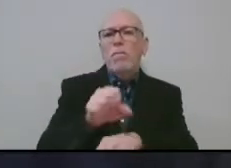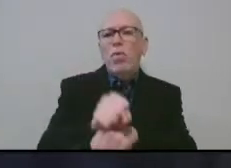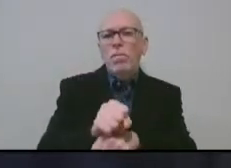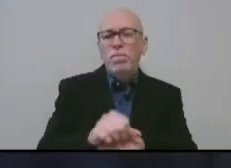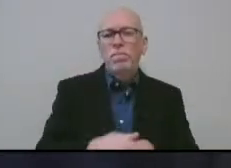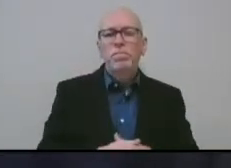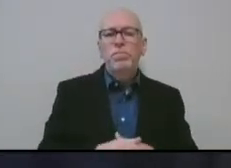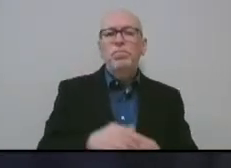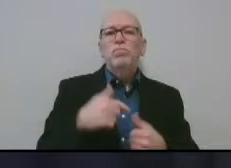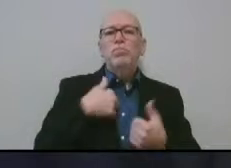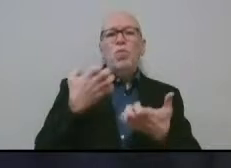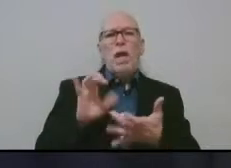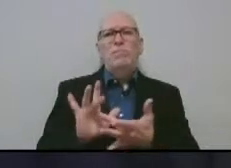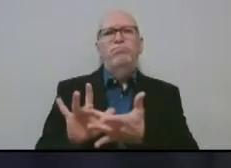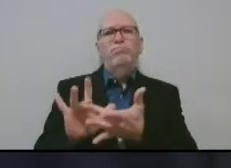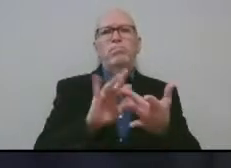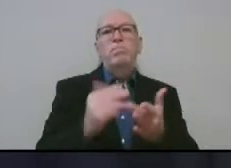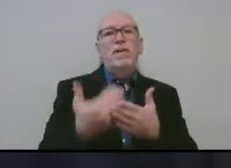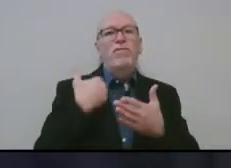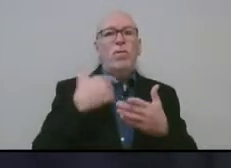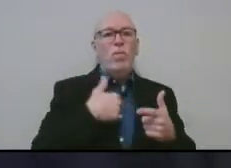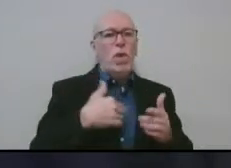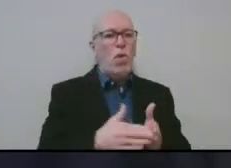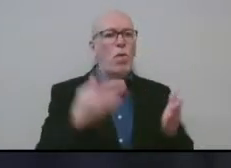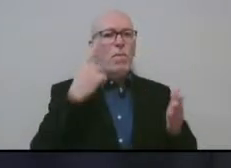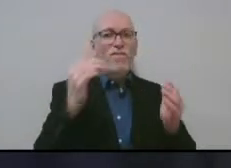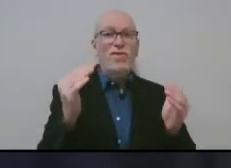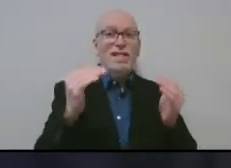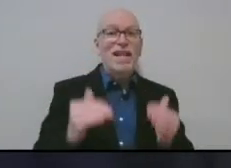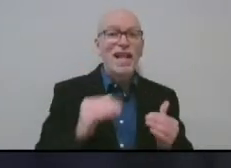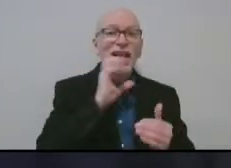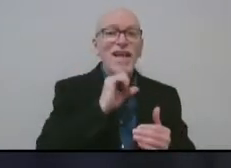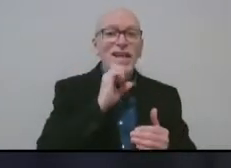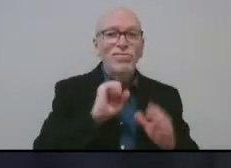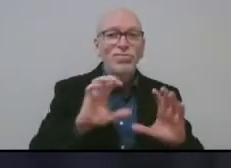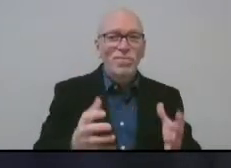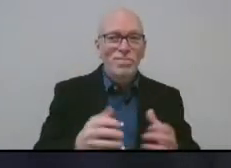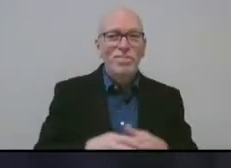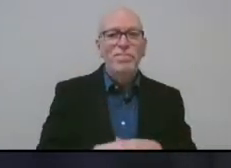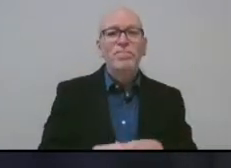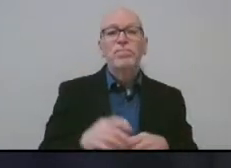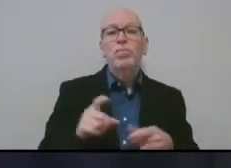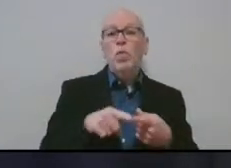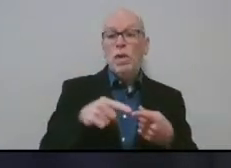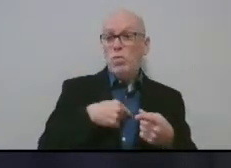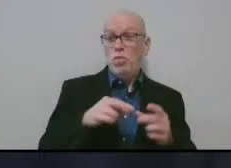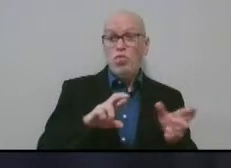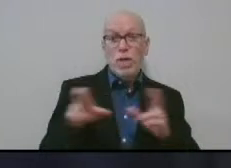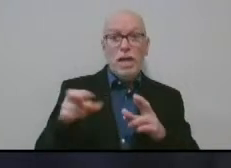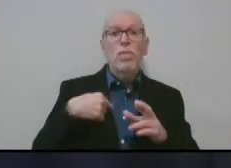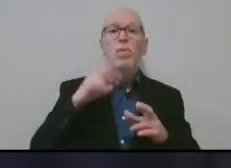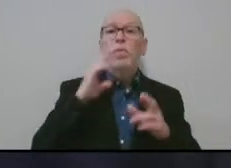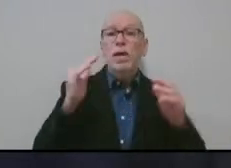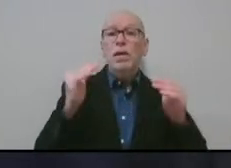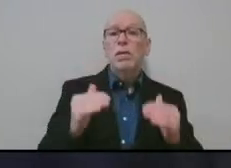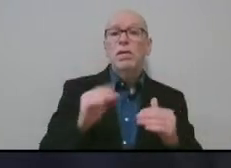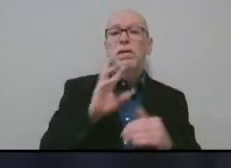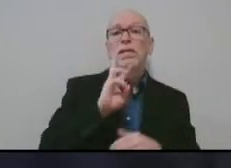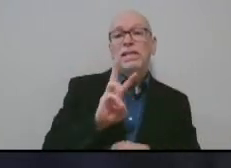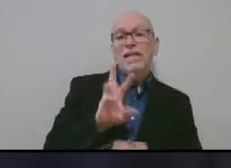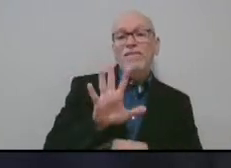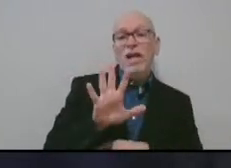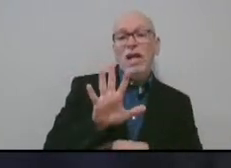do this outreach before we open eligibility up to the next age group. When we are able to do so, we will open to ages 65